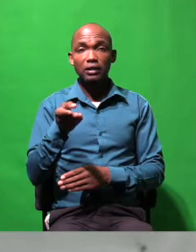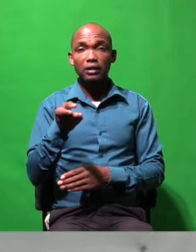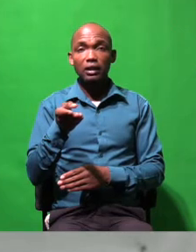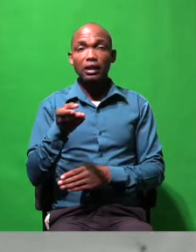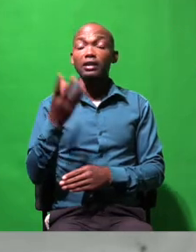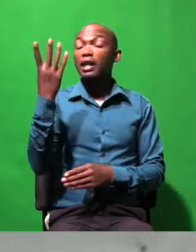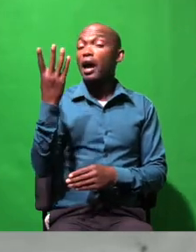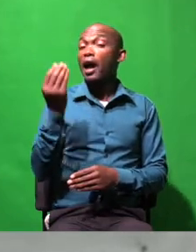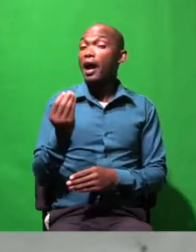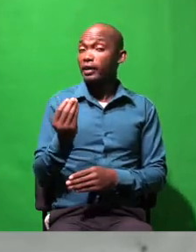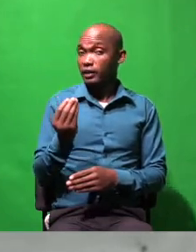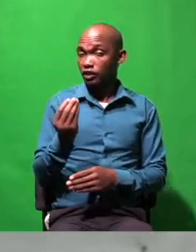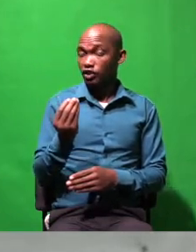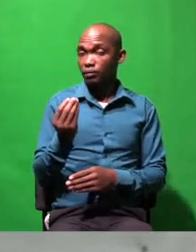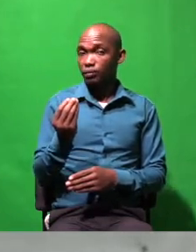inherited